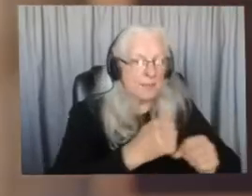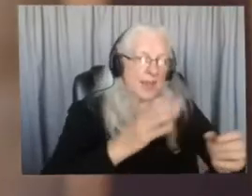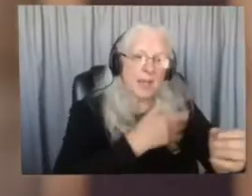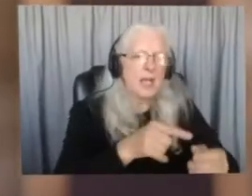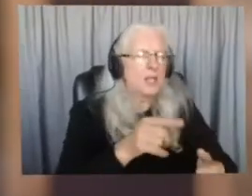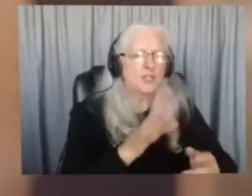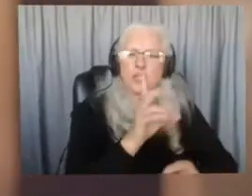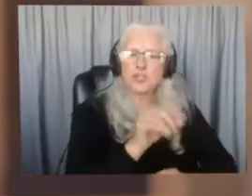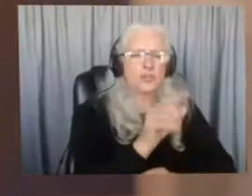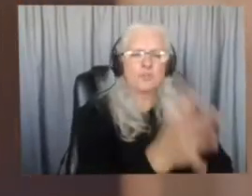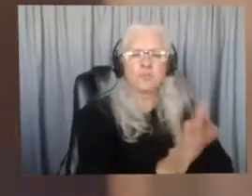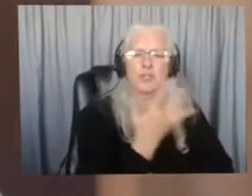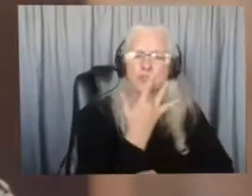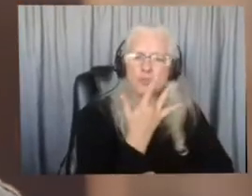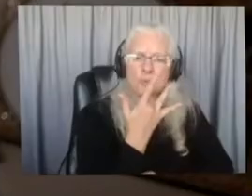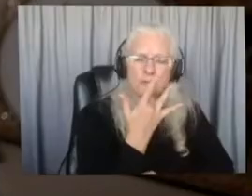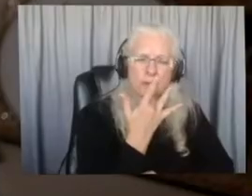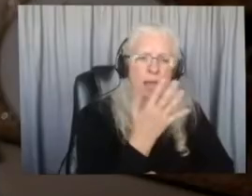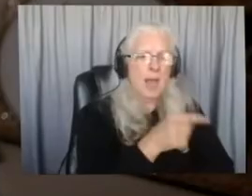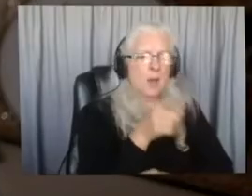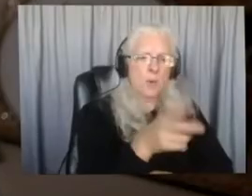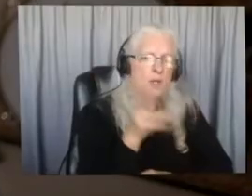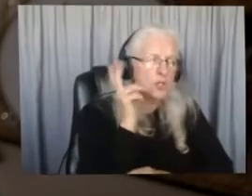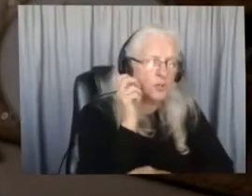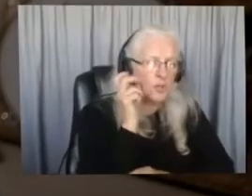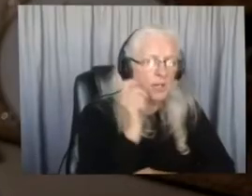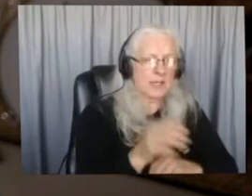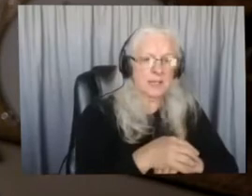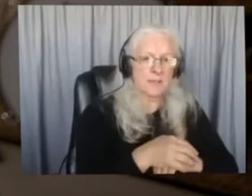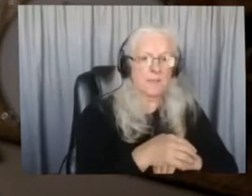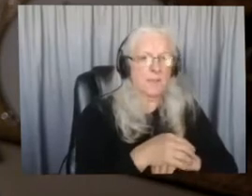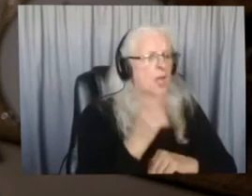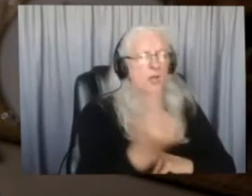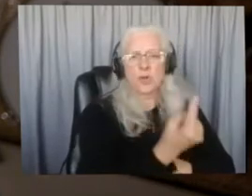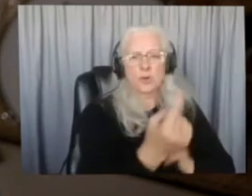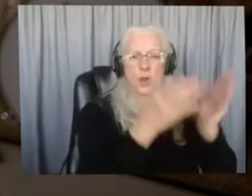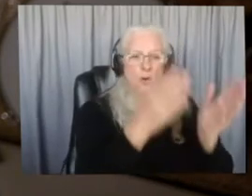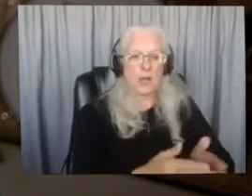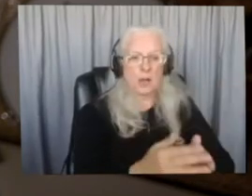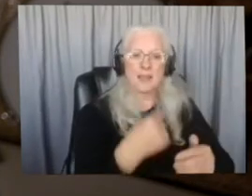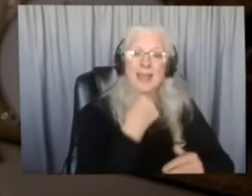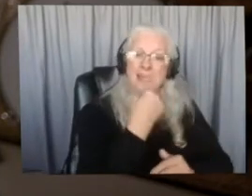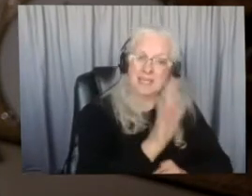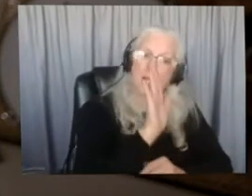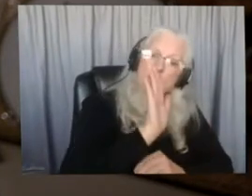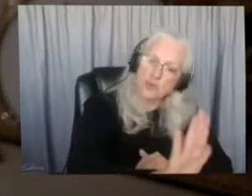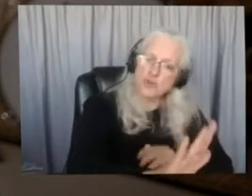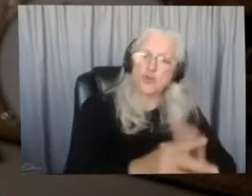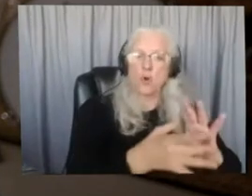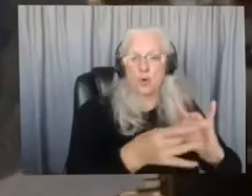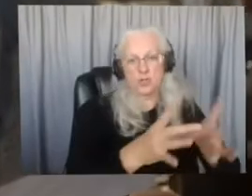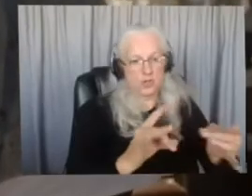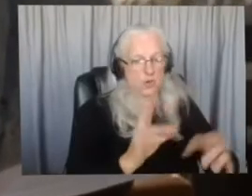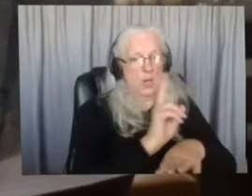what you'd listen to. You're the only one that can tell your story, you know, through music, through writing, through being